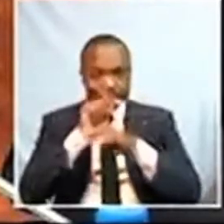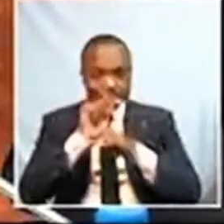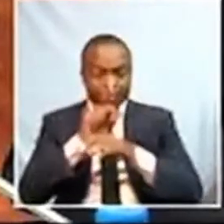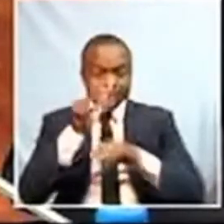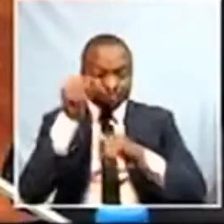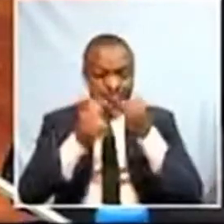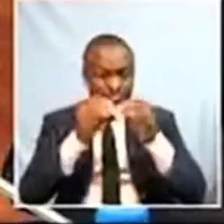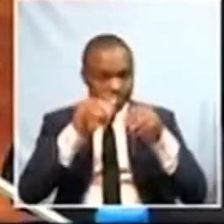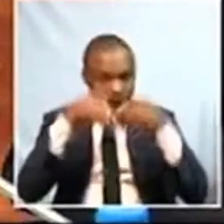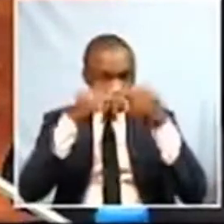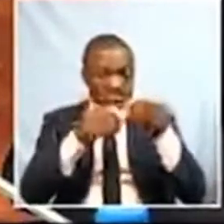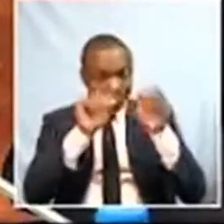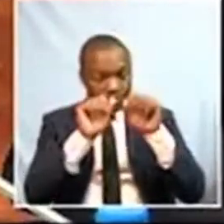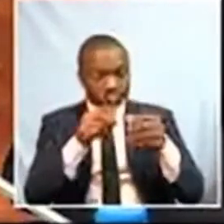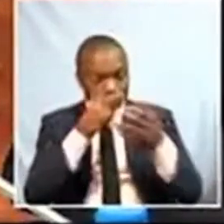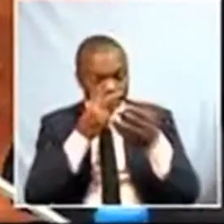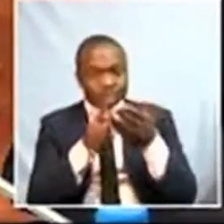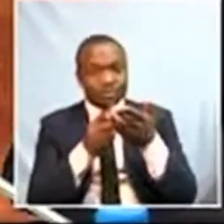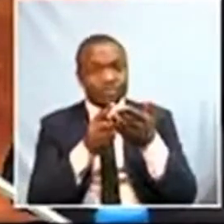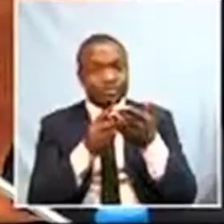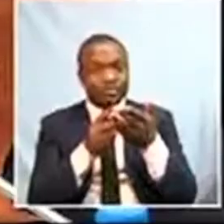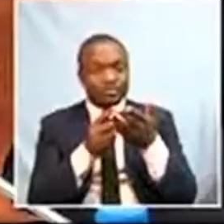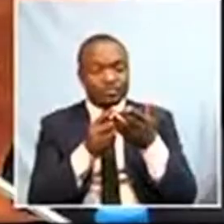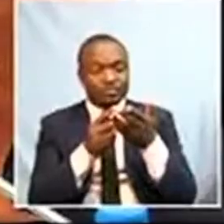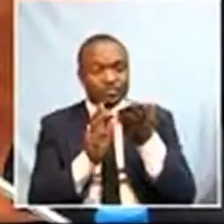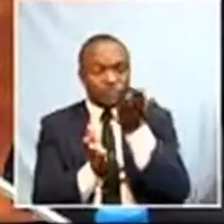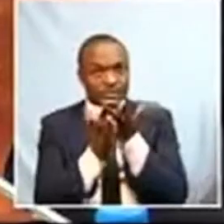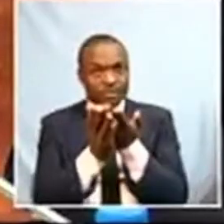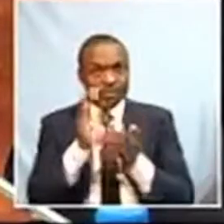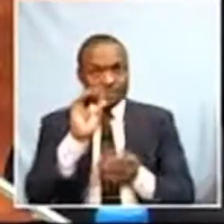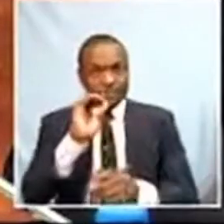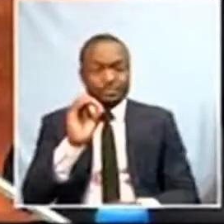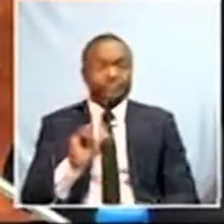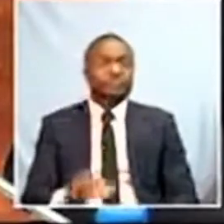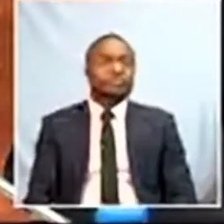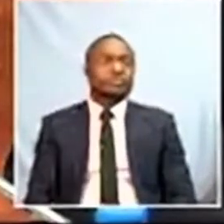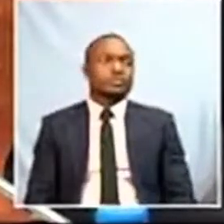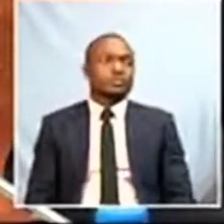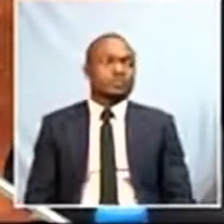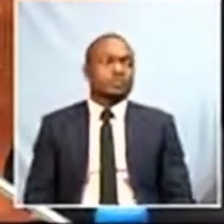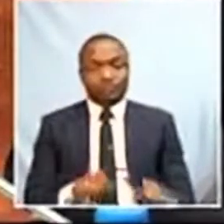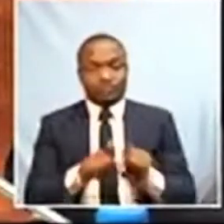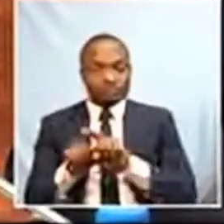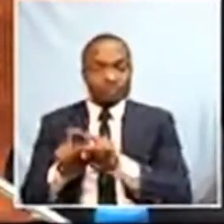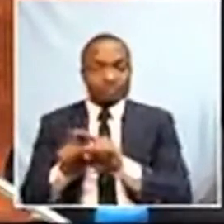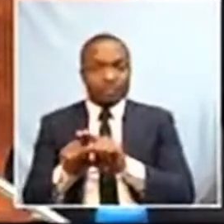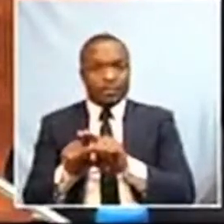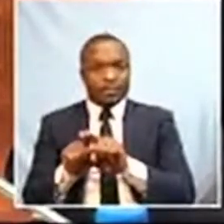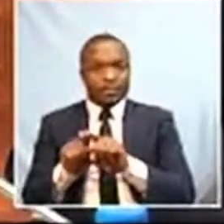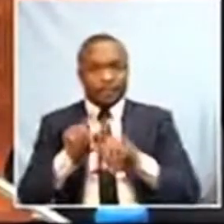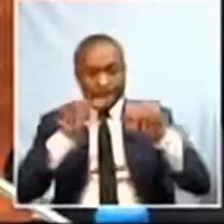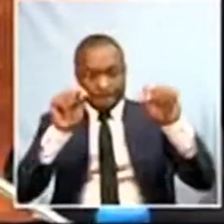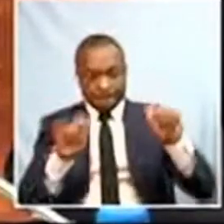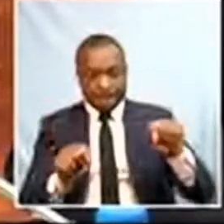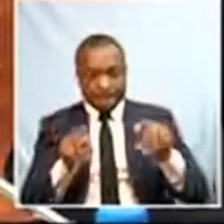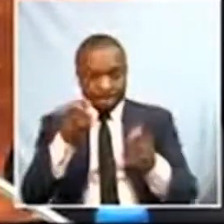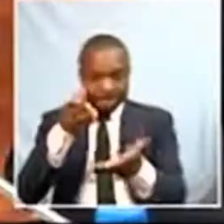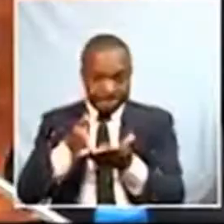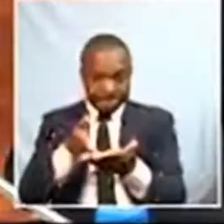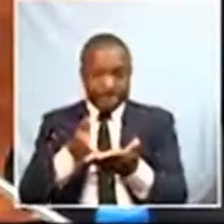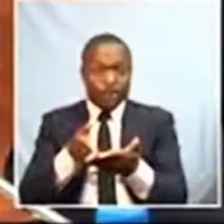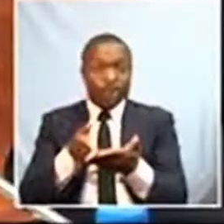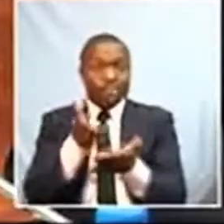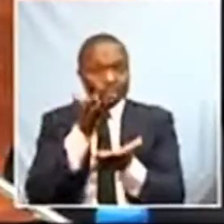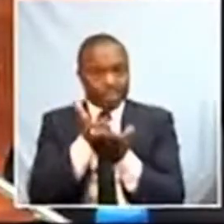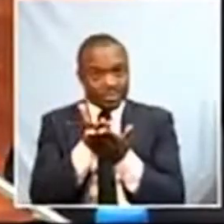over. Referred to Appendix O, as well as the table just below, just there.